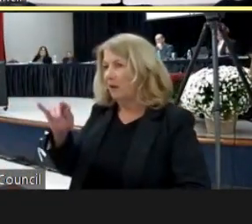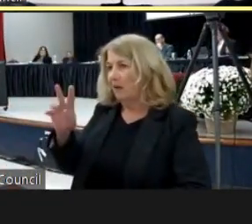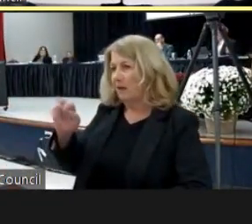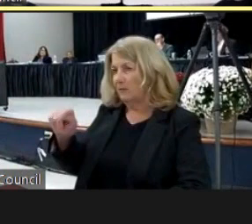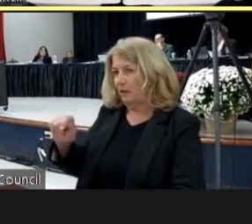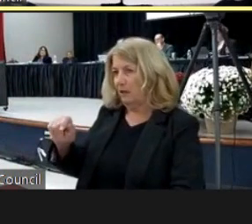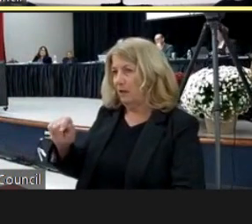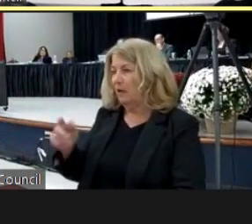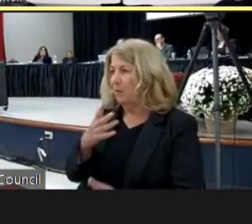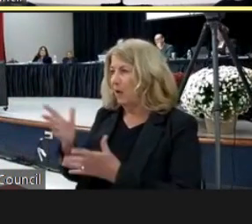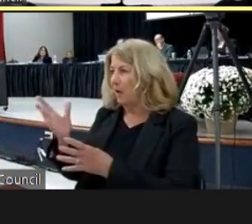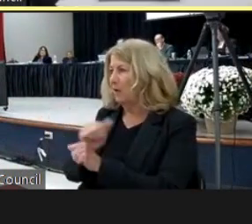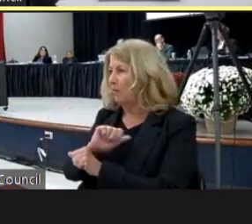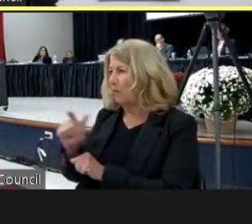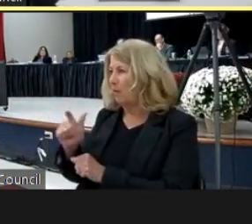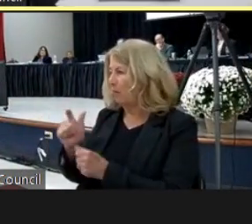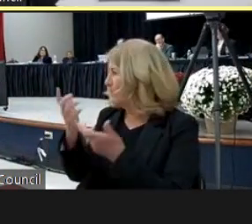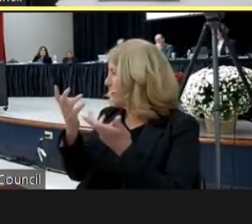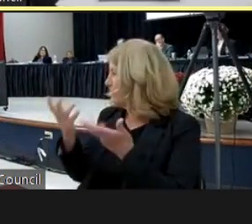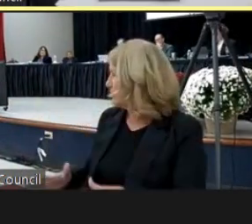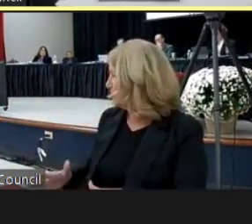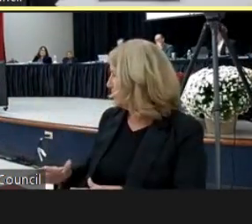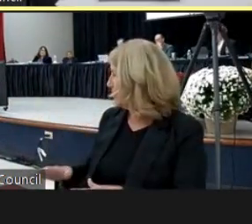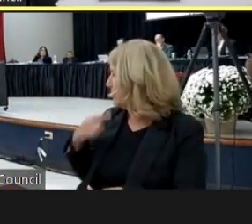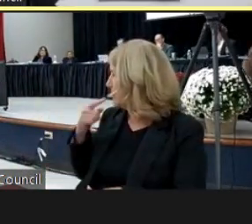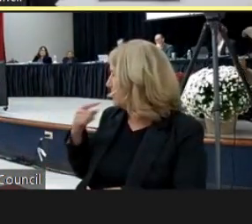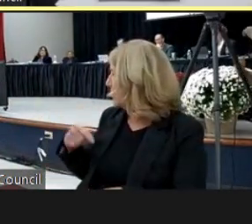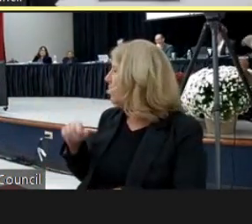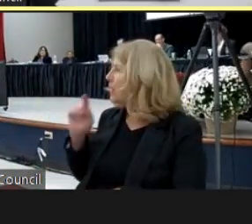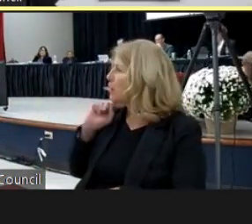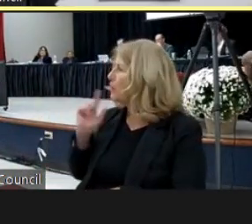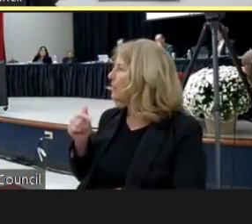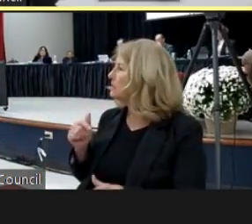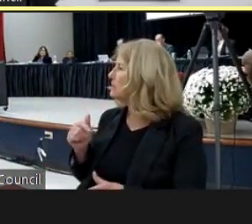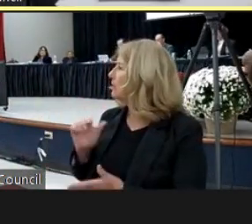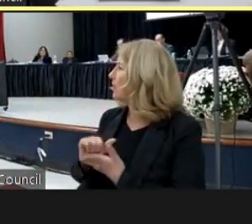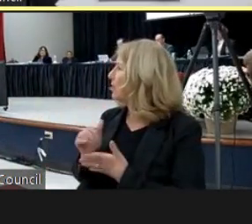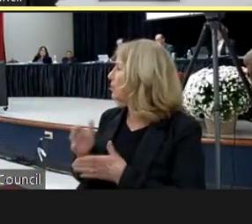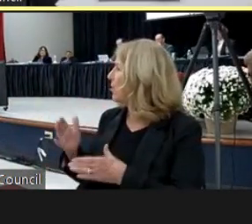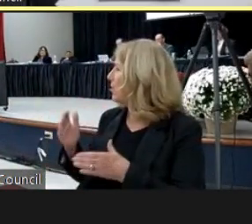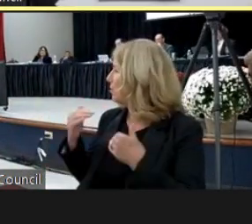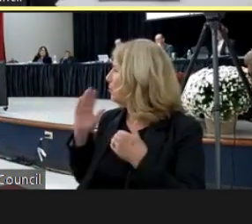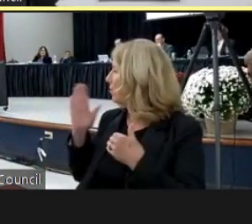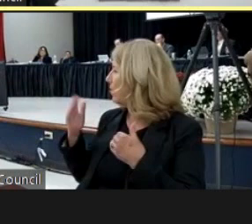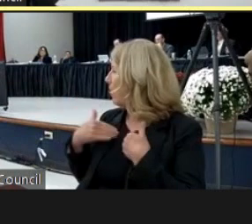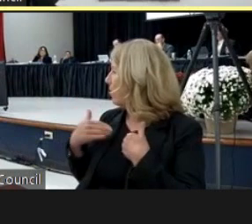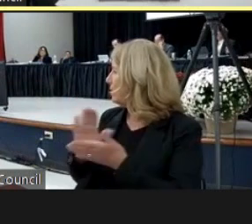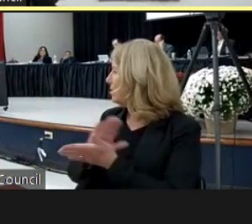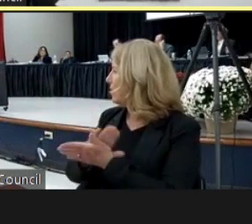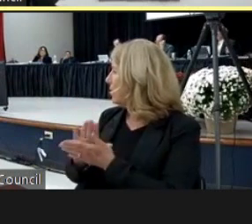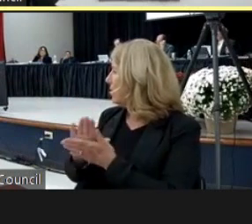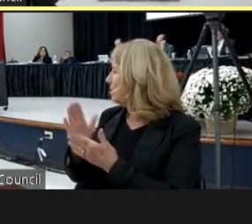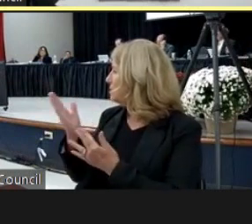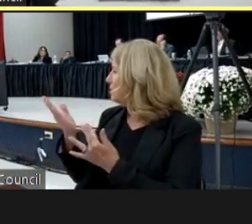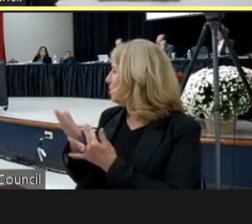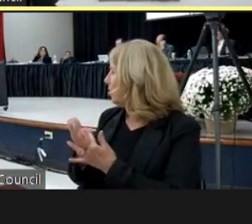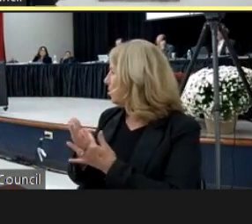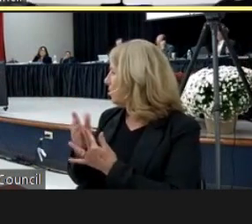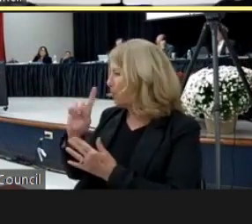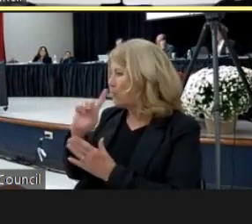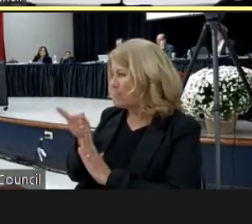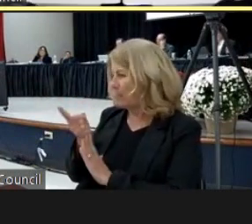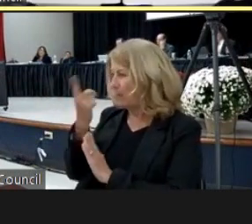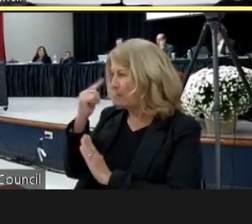10 public hearings, but we'll just kind of monitor our watches, and that way you'll have a nice break before the business session. We're going to do 1 minute per